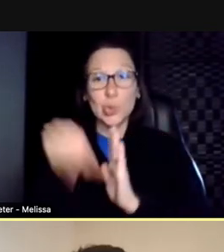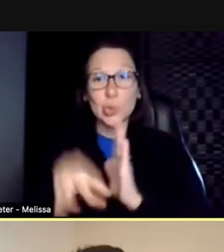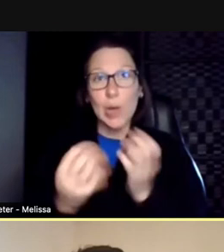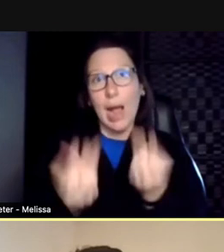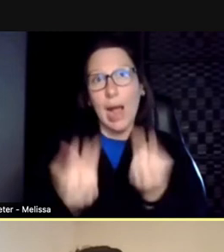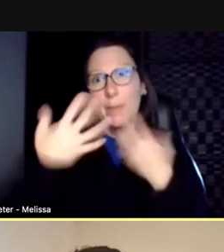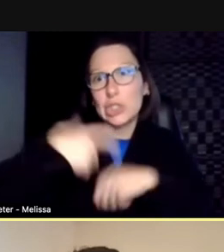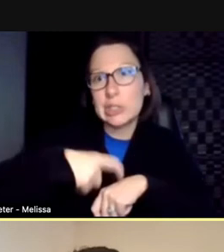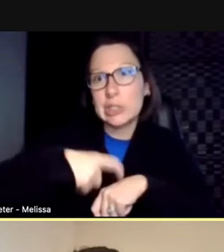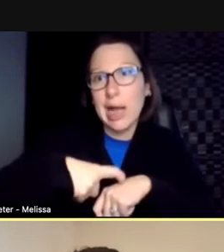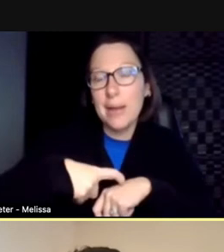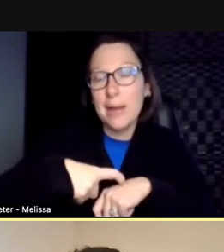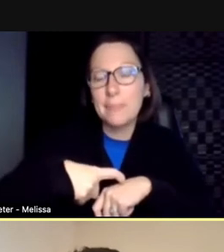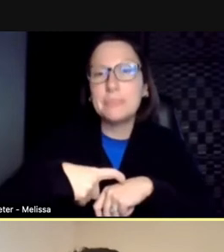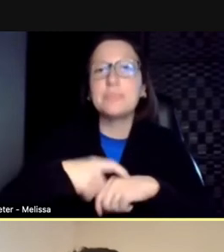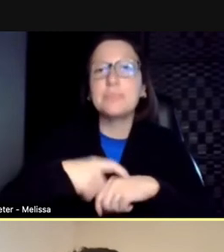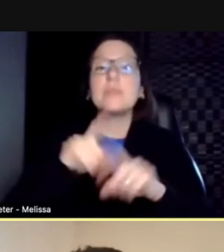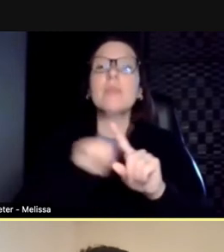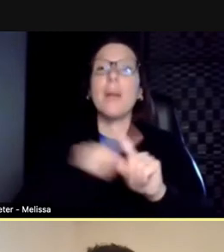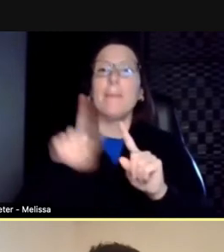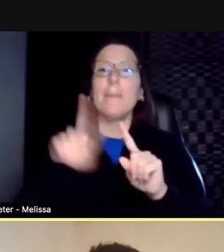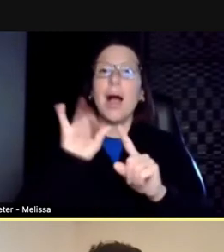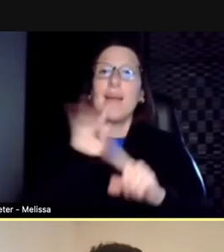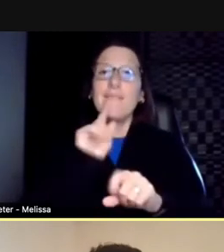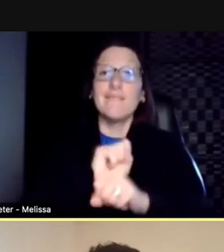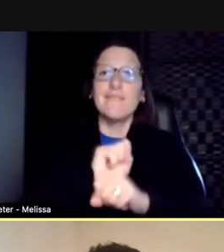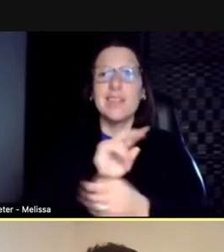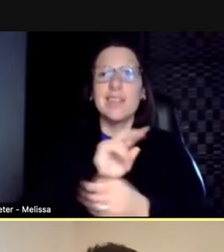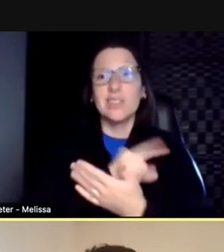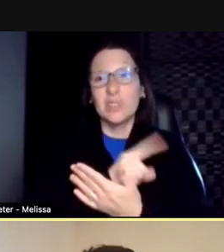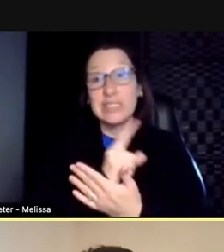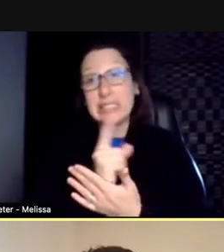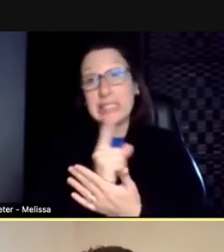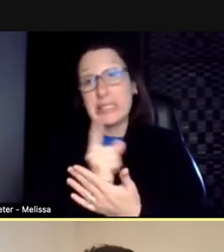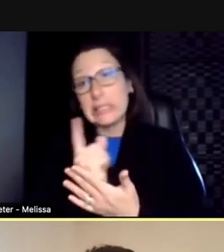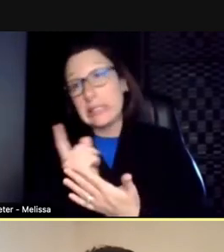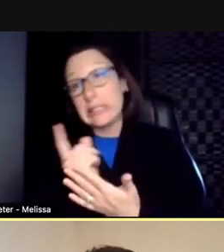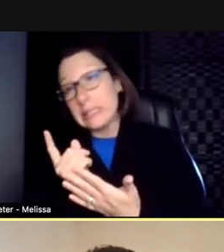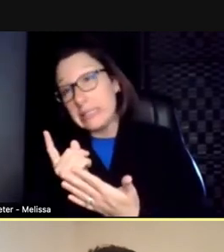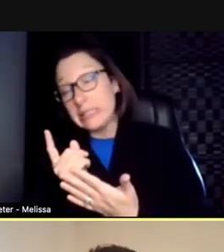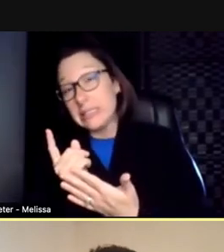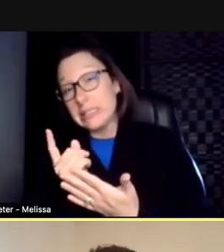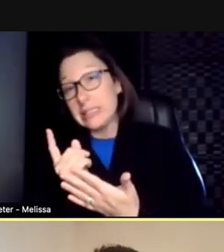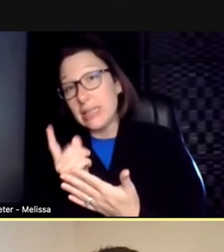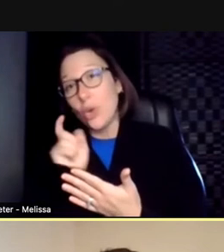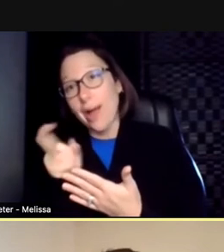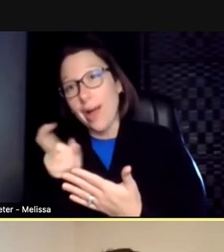Once you get into that red zone, you've got to cool down, otherwise you will have a burnout.